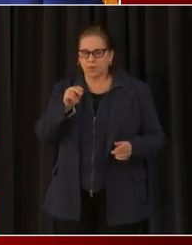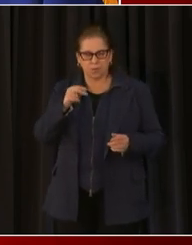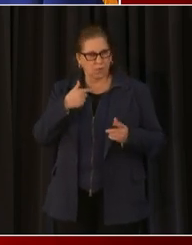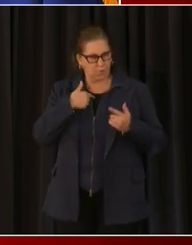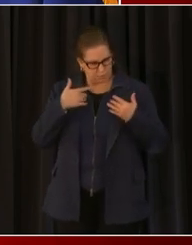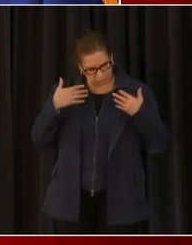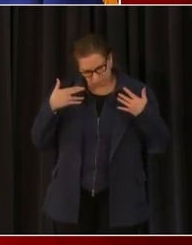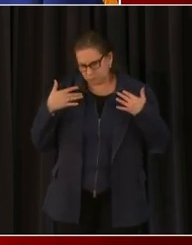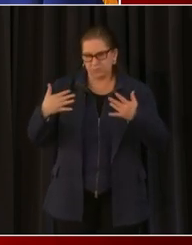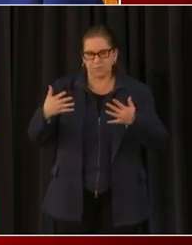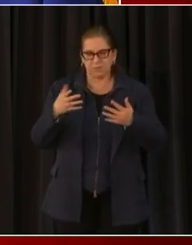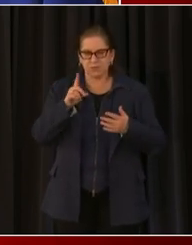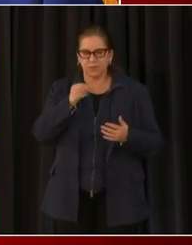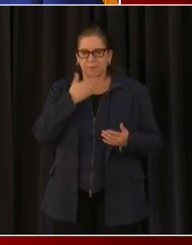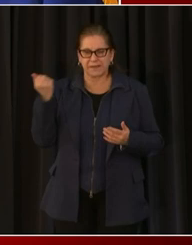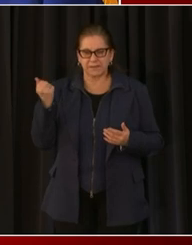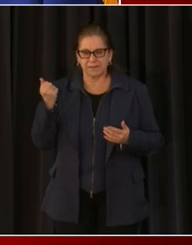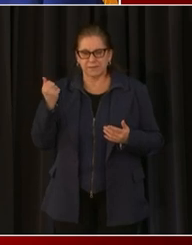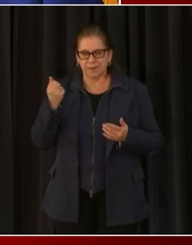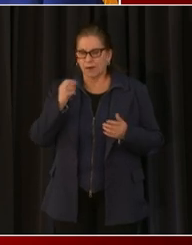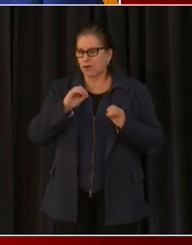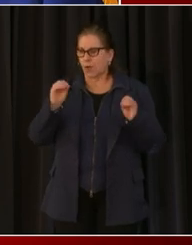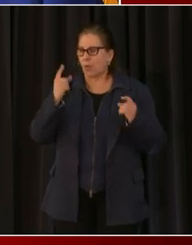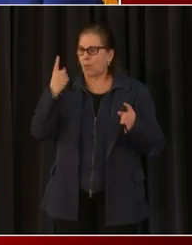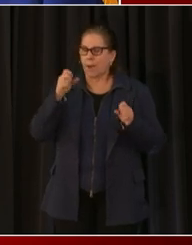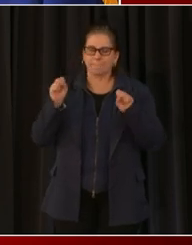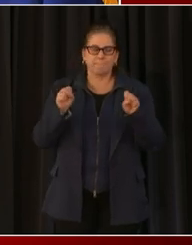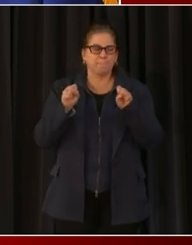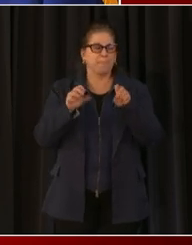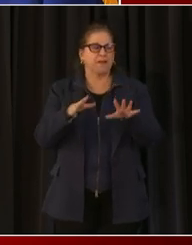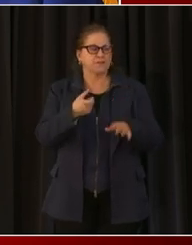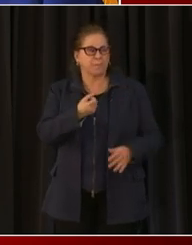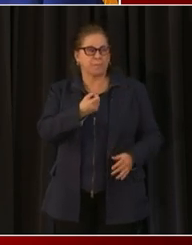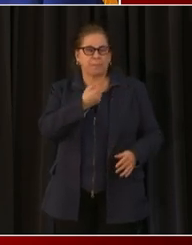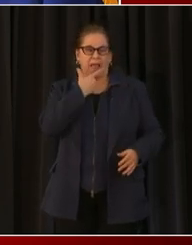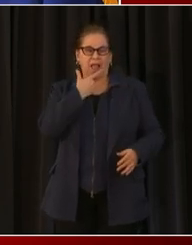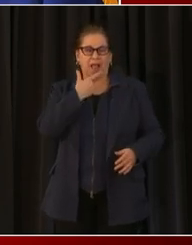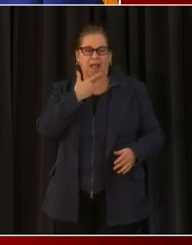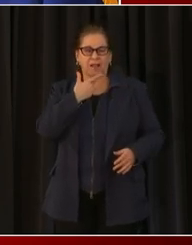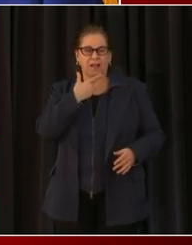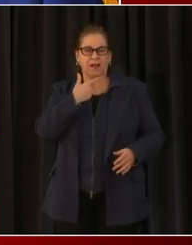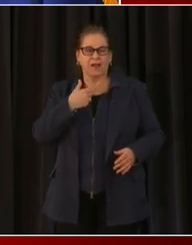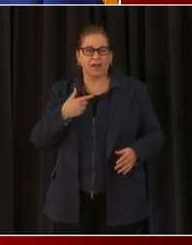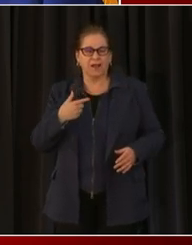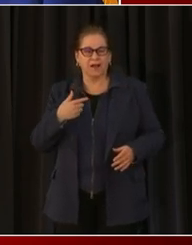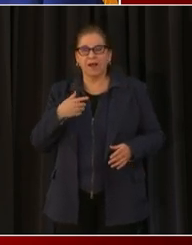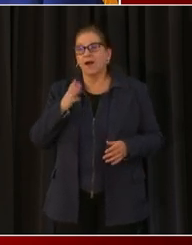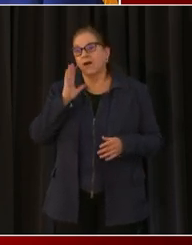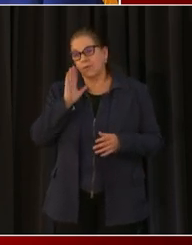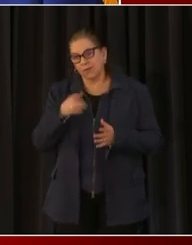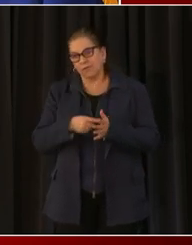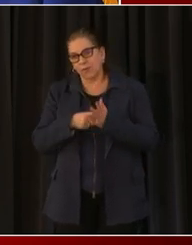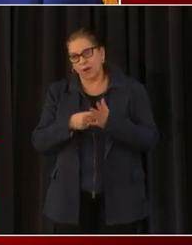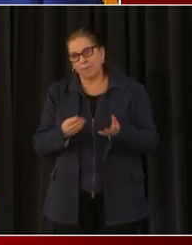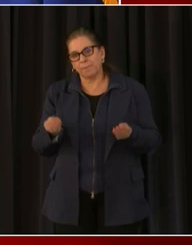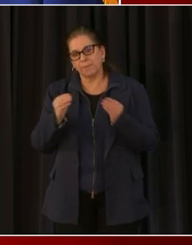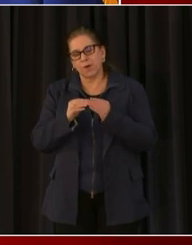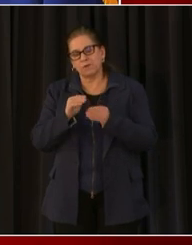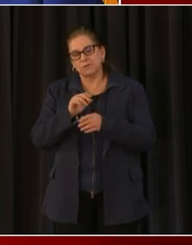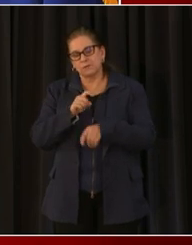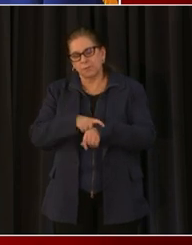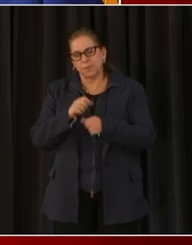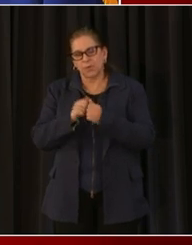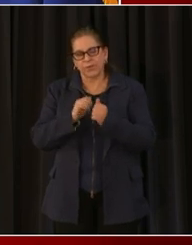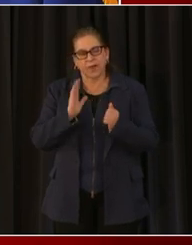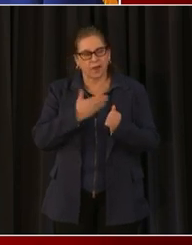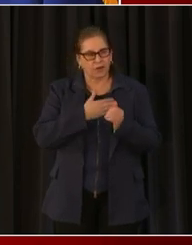buy off the shelf and magically have our students back on track. It is going to require more time with our talented